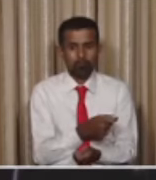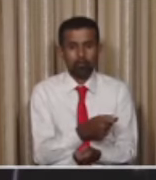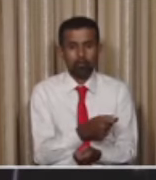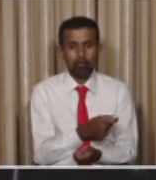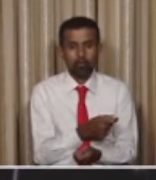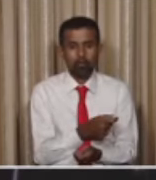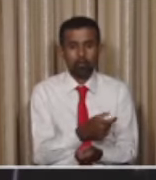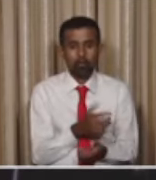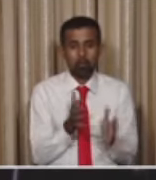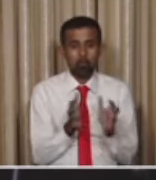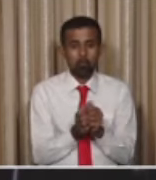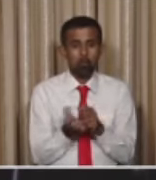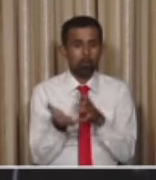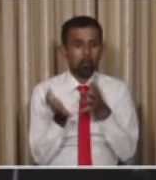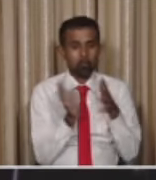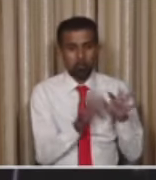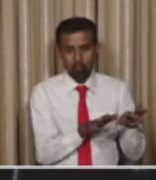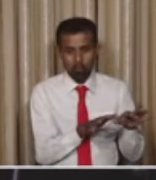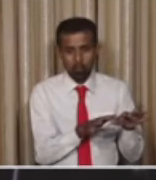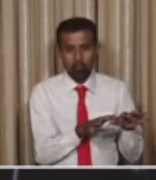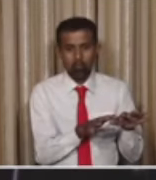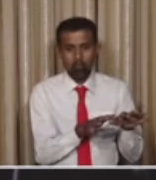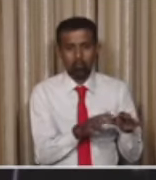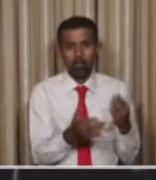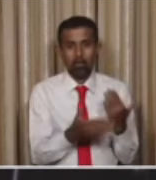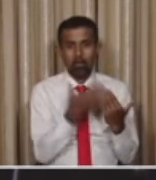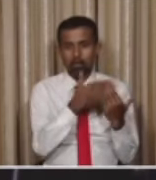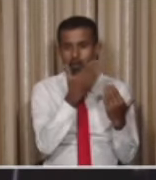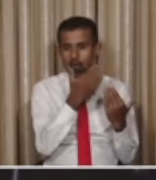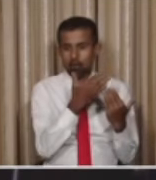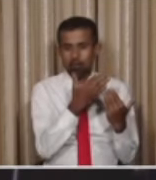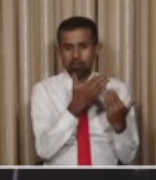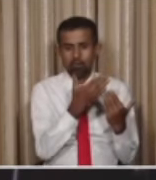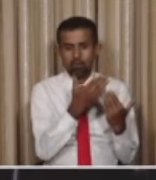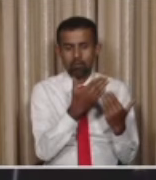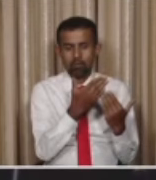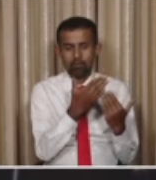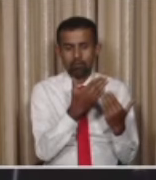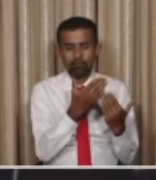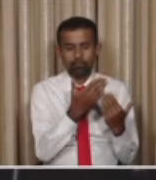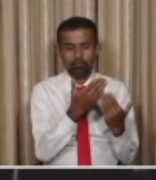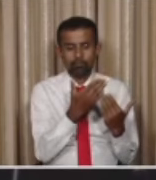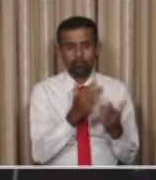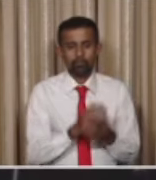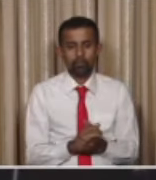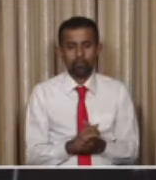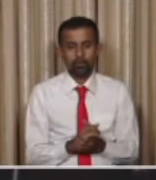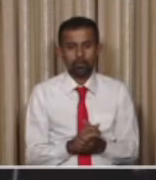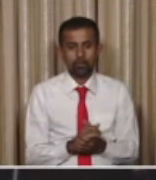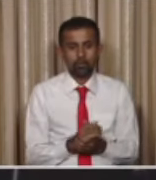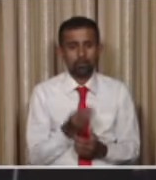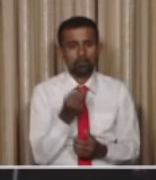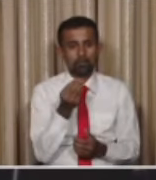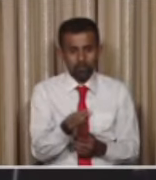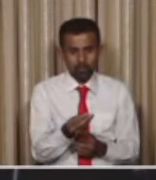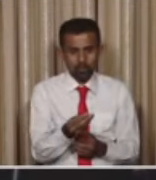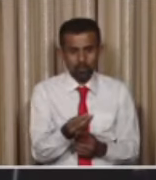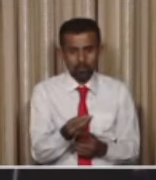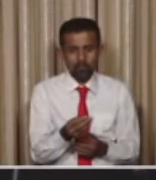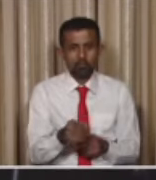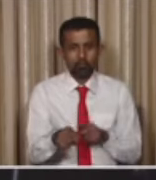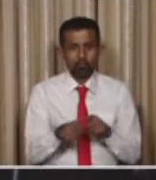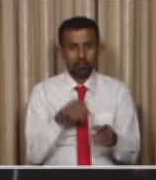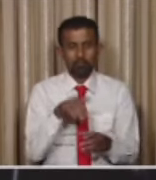they are allowed to sell, Mr. Chairman, then the government is violating Article 3 of our Constitution, which says